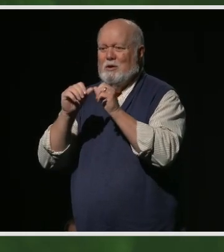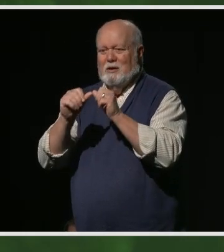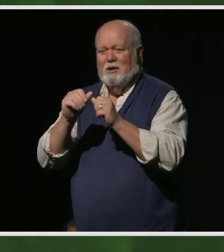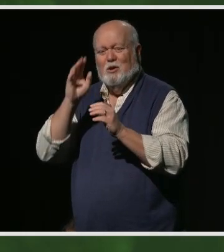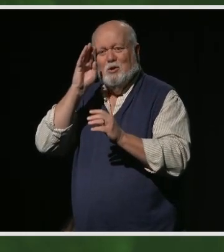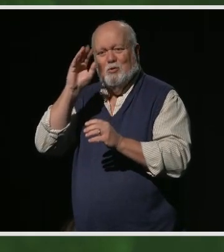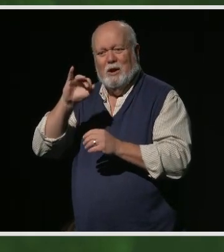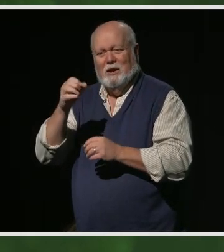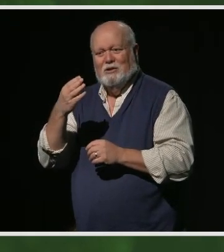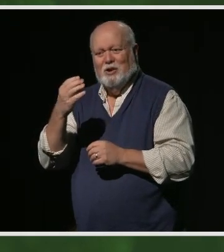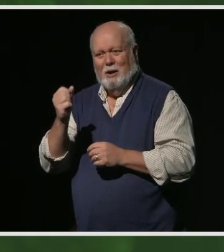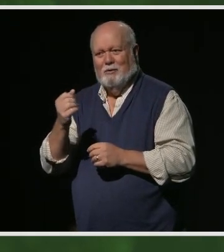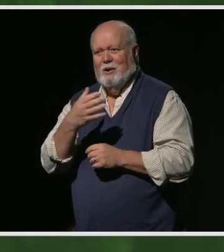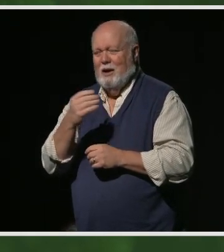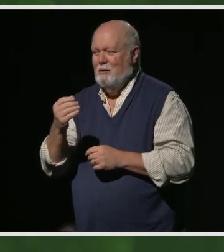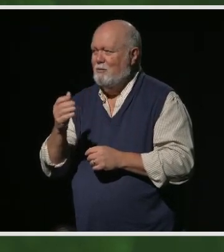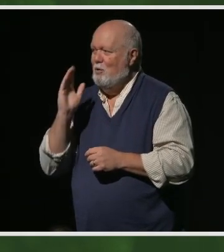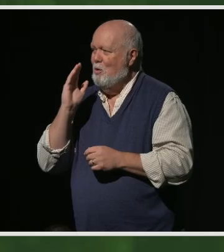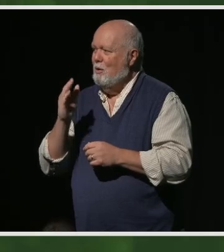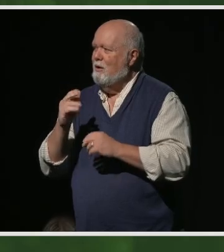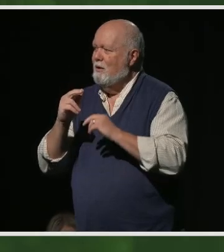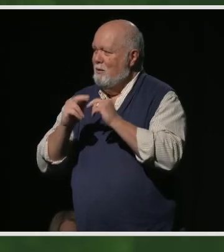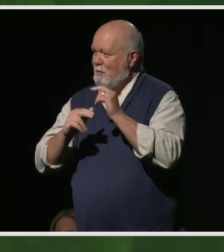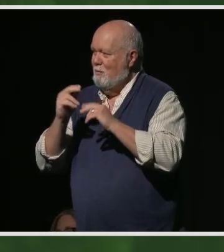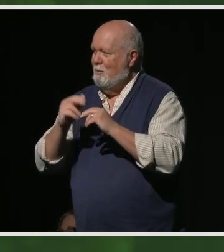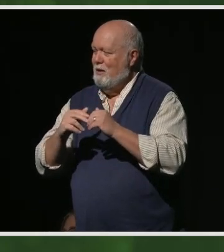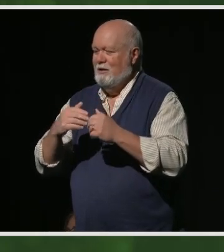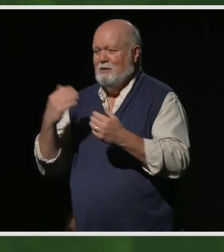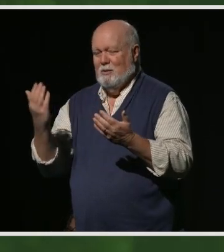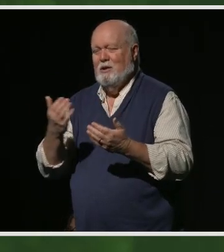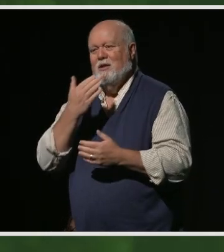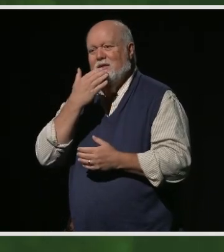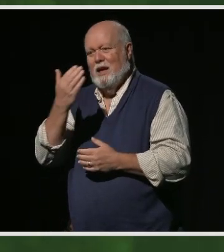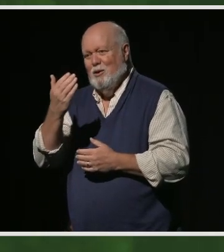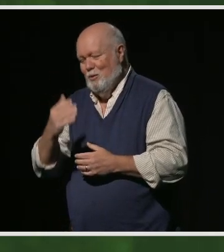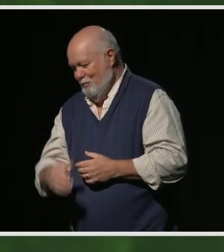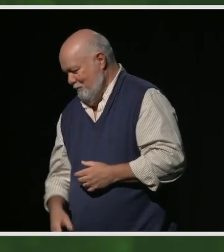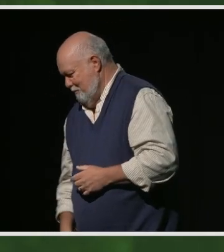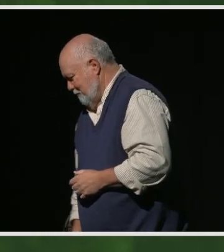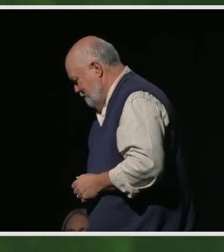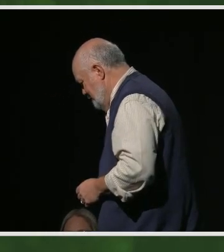jobs, and we'd be loved to build a pilot plant in the region. Thank you. Thank you. Great.